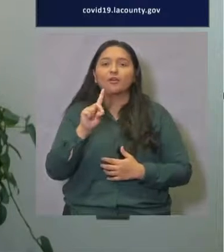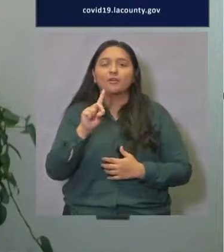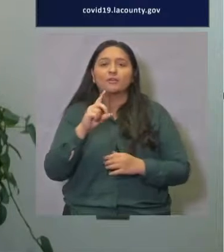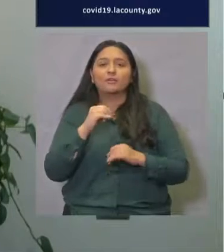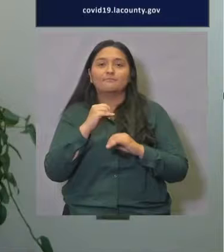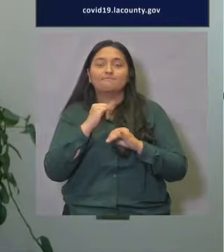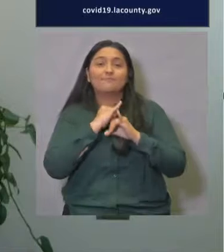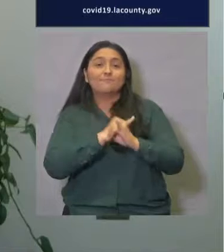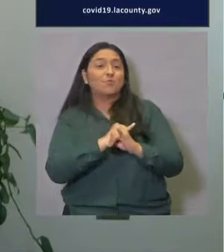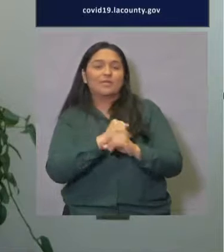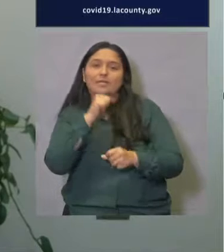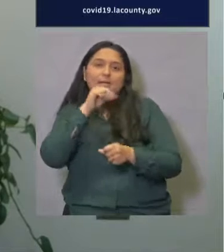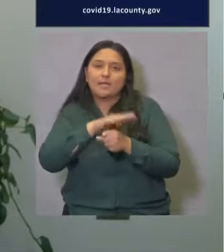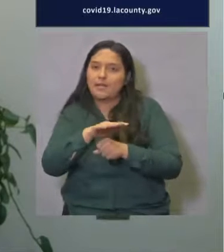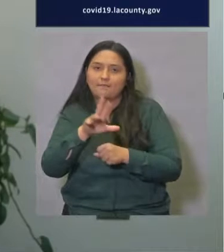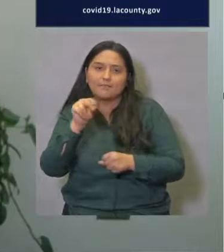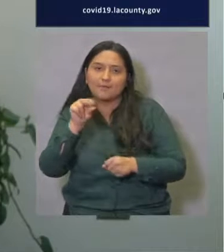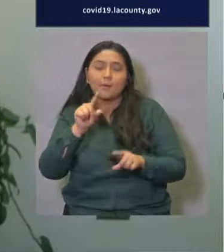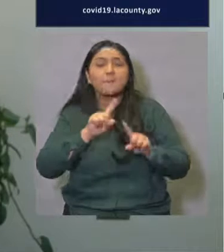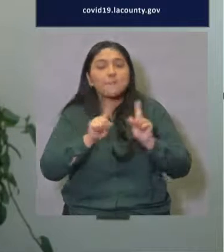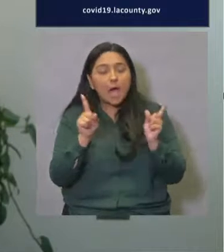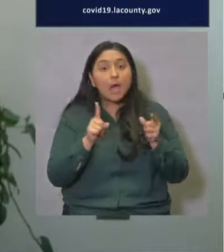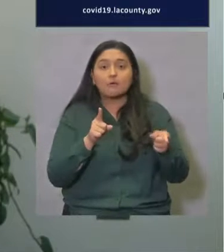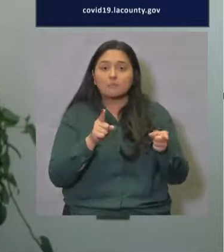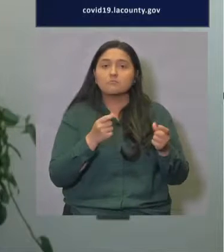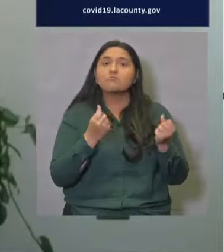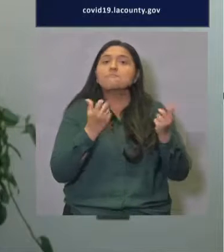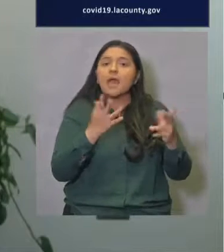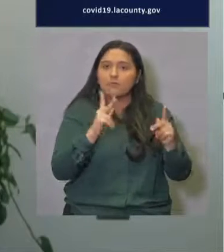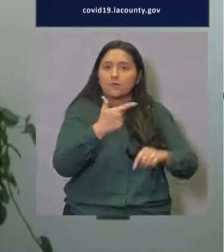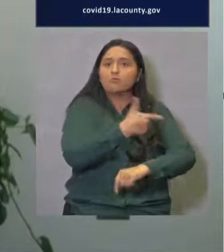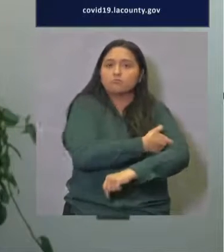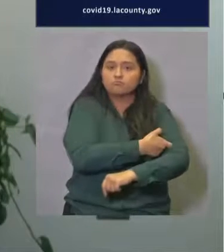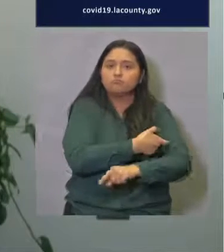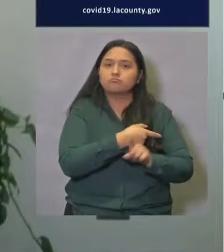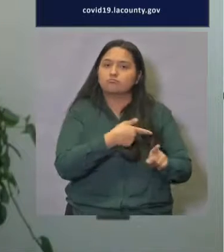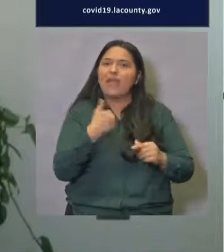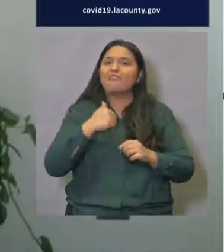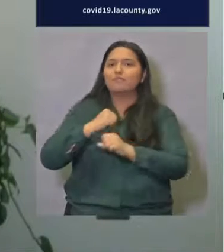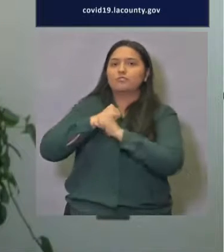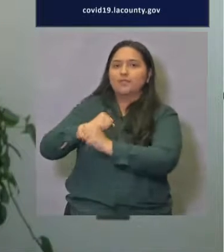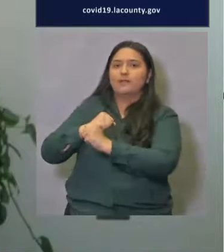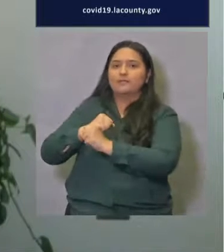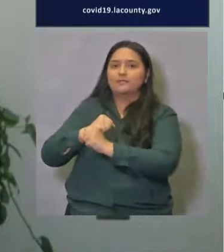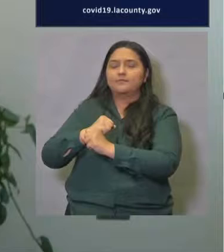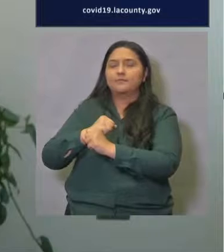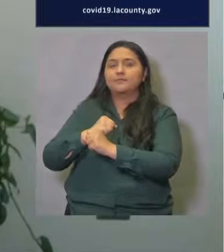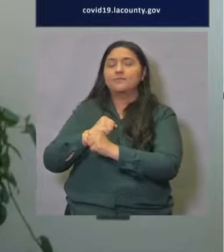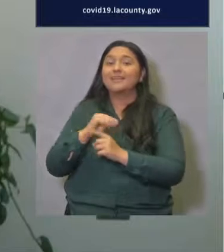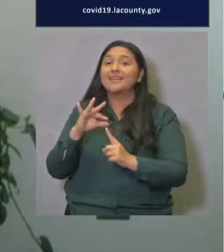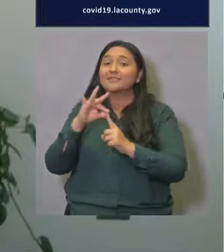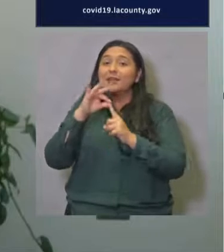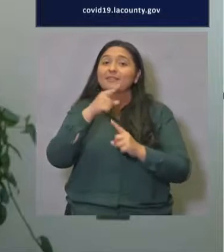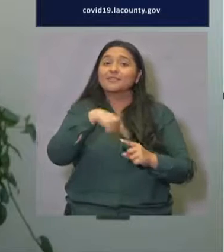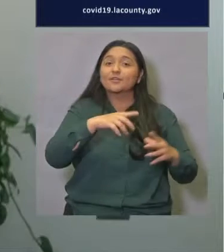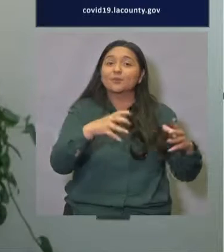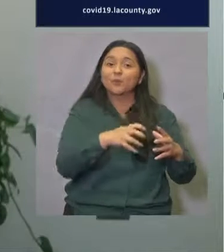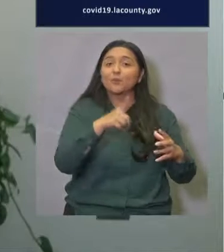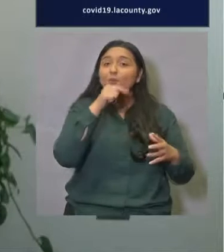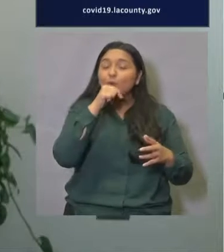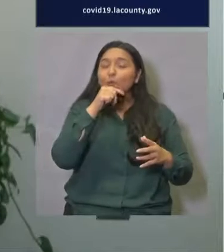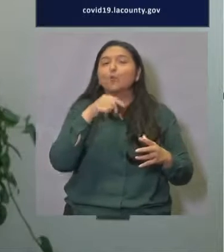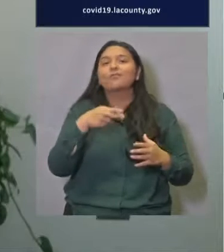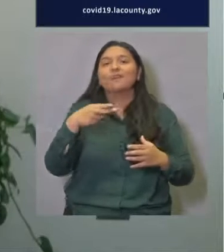the level where there's a lot of protection, particularly for some groups that are highly vulnerable. So for example, one